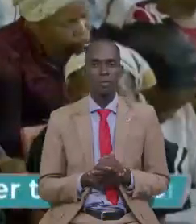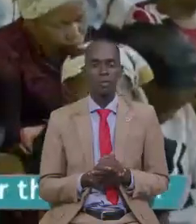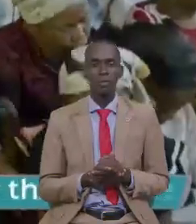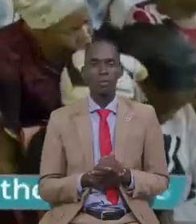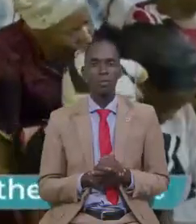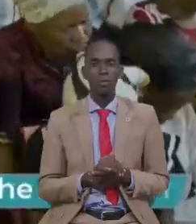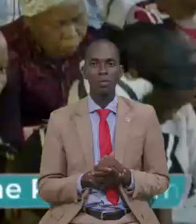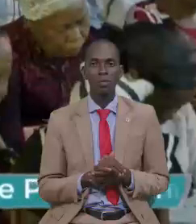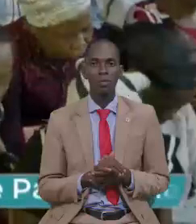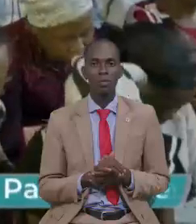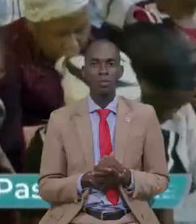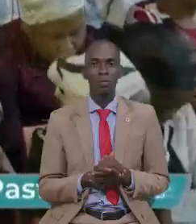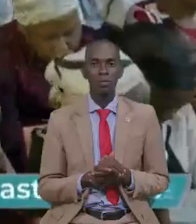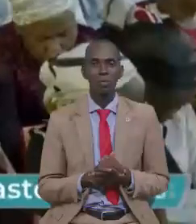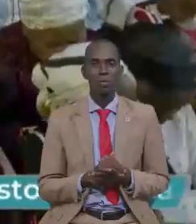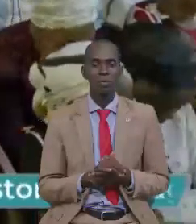can see it?